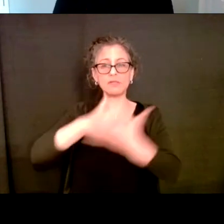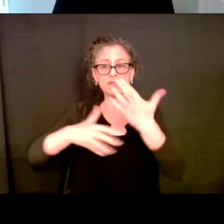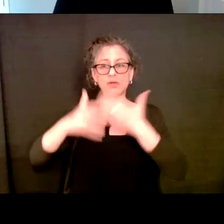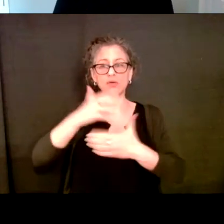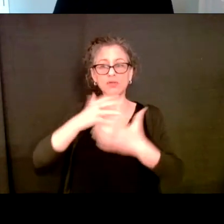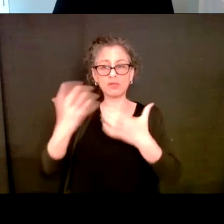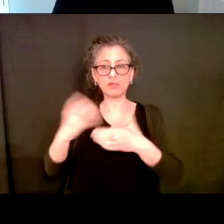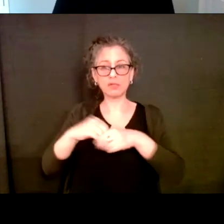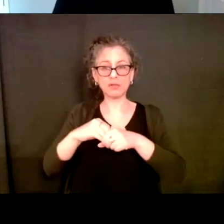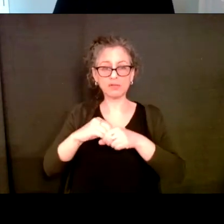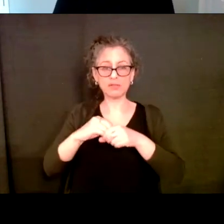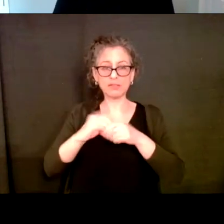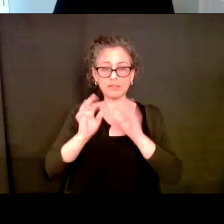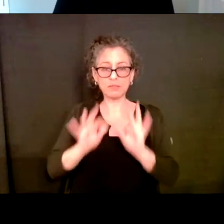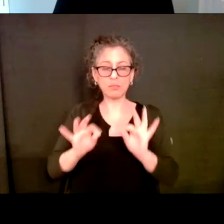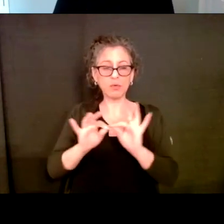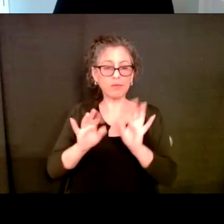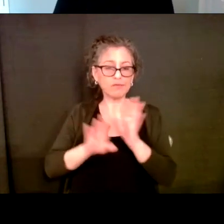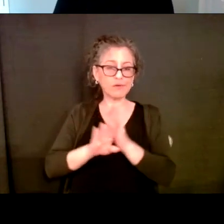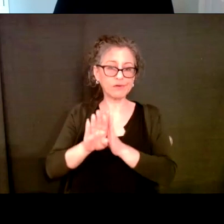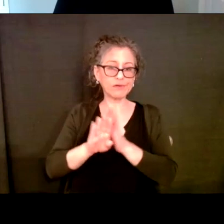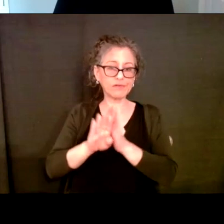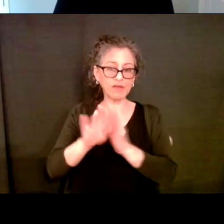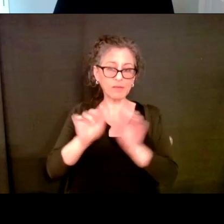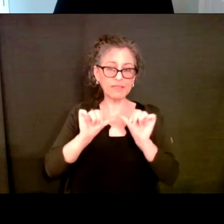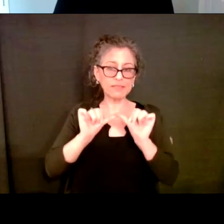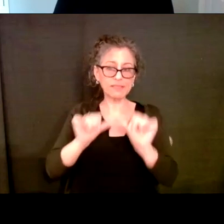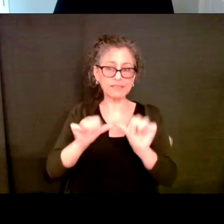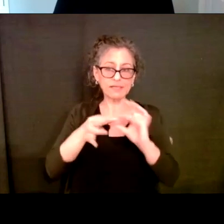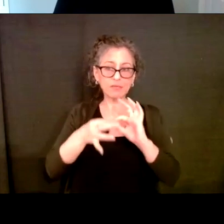hugely important to developing and sustaining those